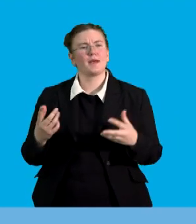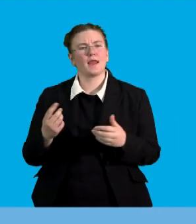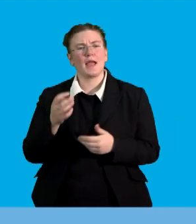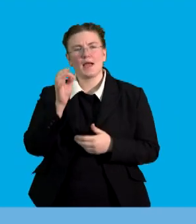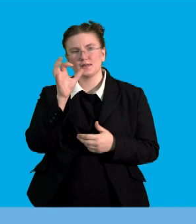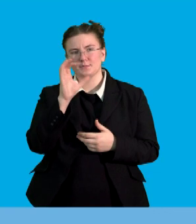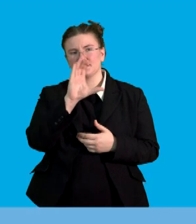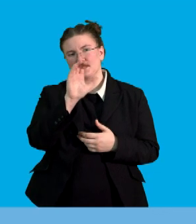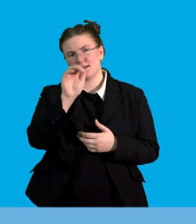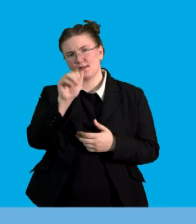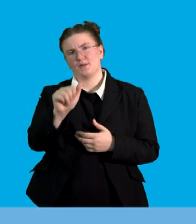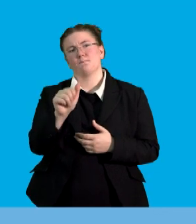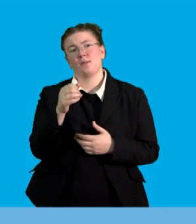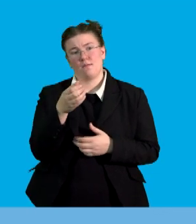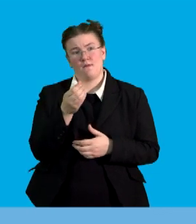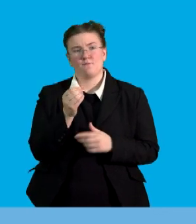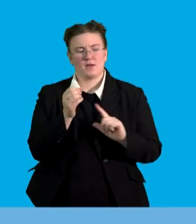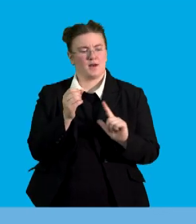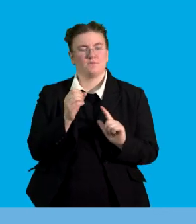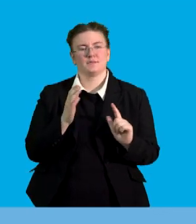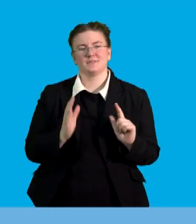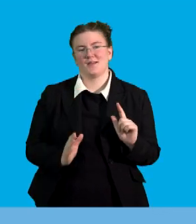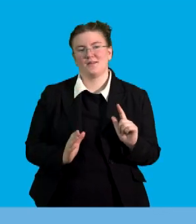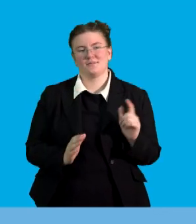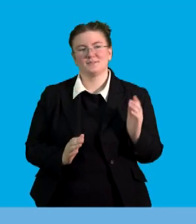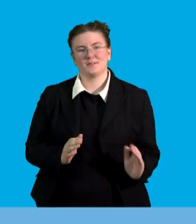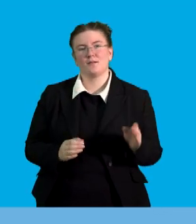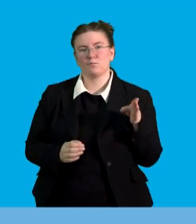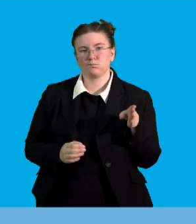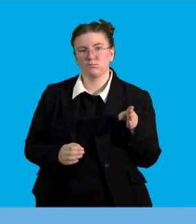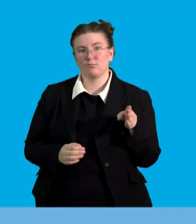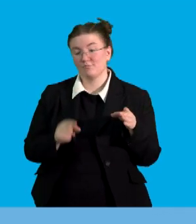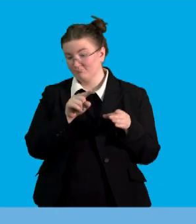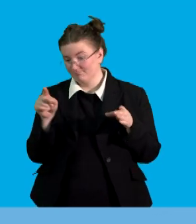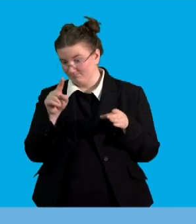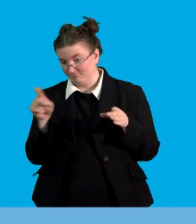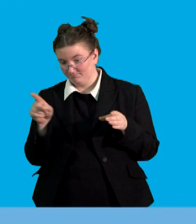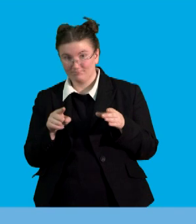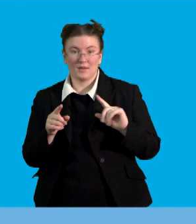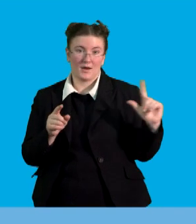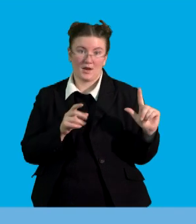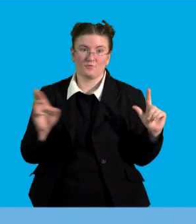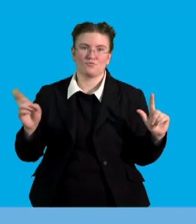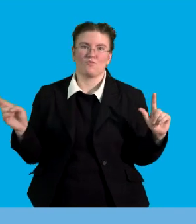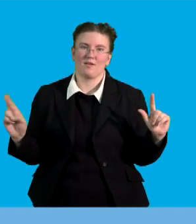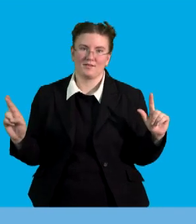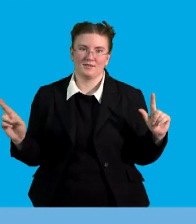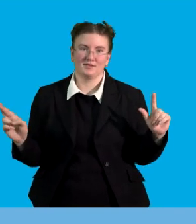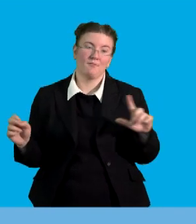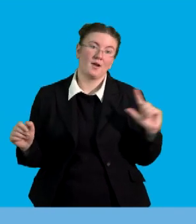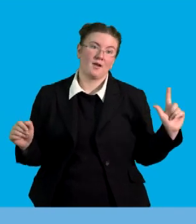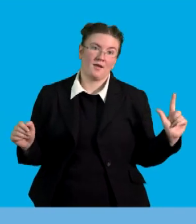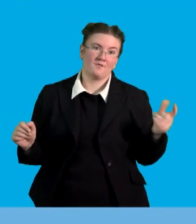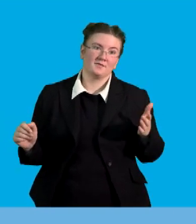many atoms of calcium do we have on the left-hand side? This is our arrow, left-hand side and the right-hand